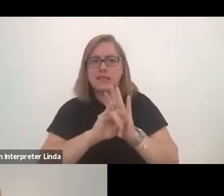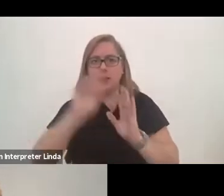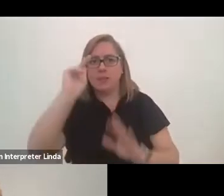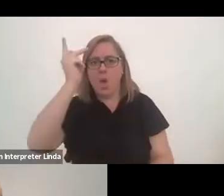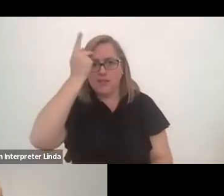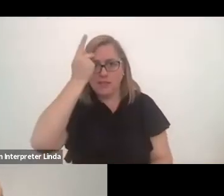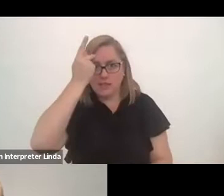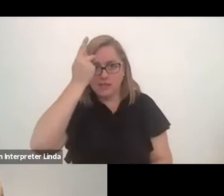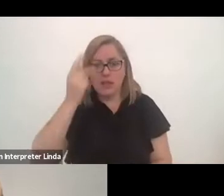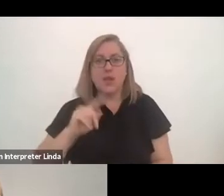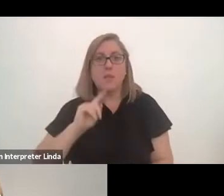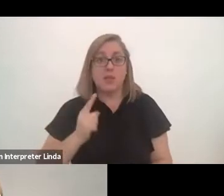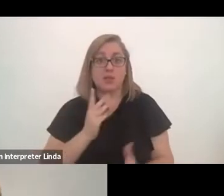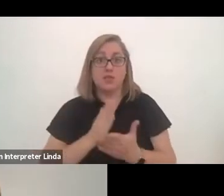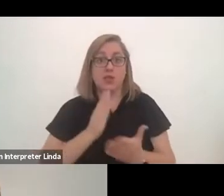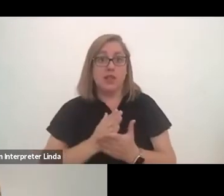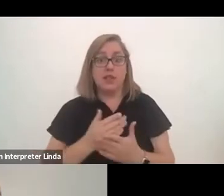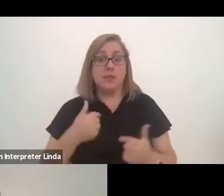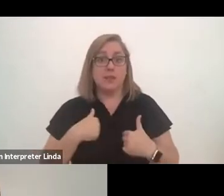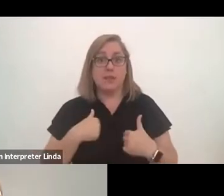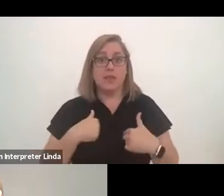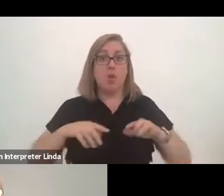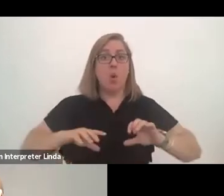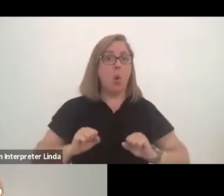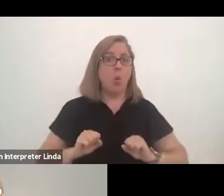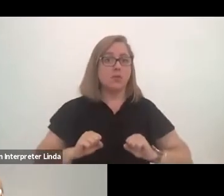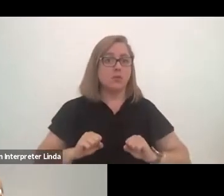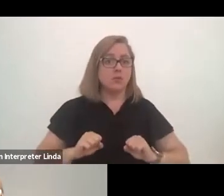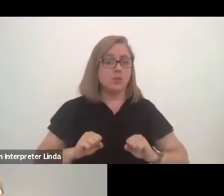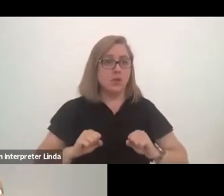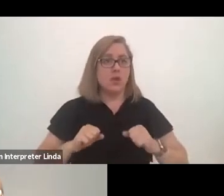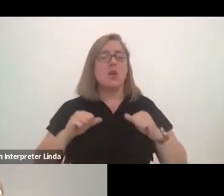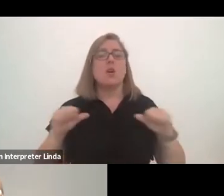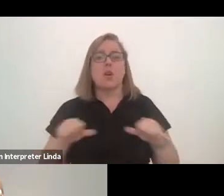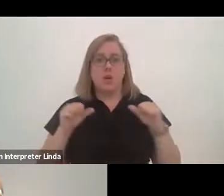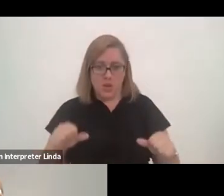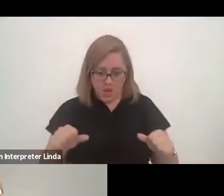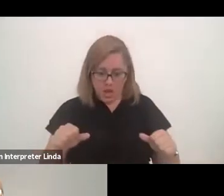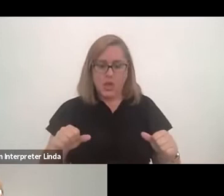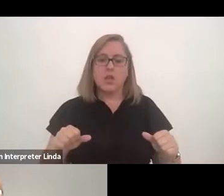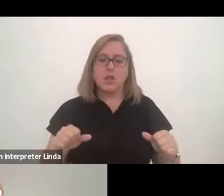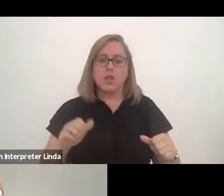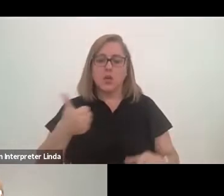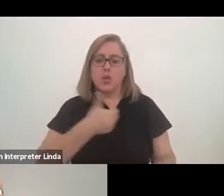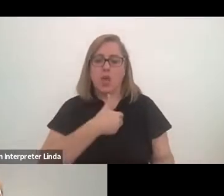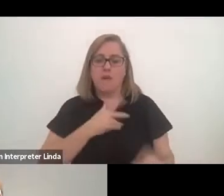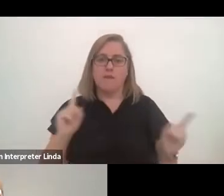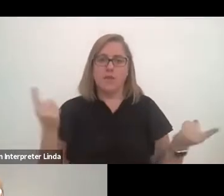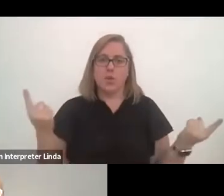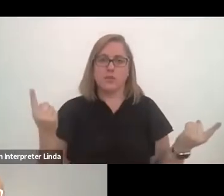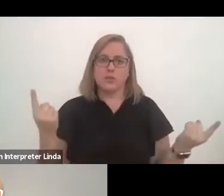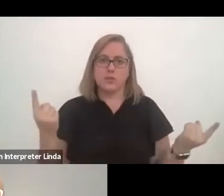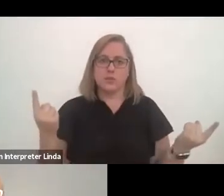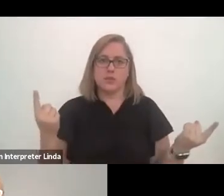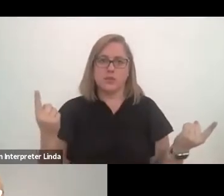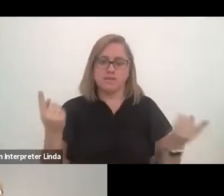I've really just kind of taken a step back and gone, you know what, just lead with kindness first.